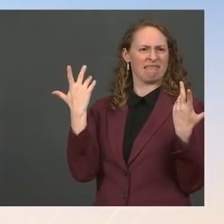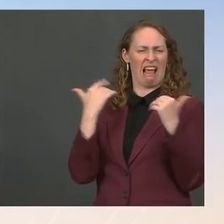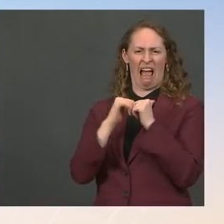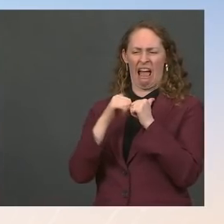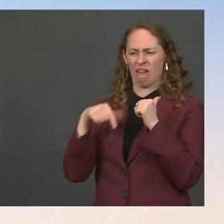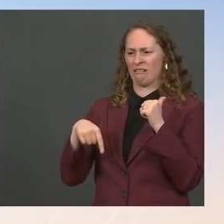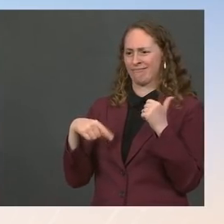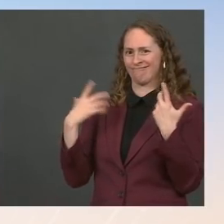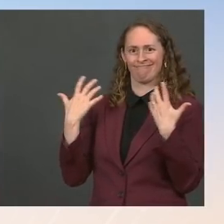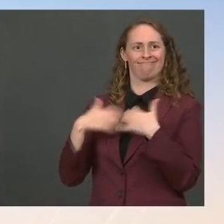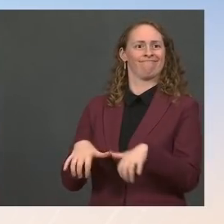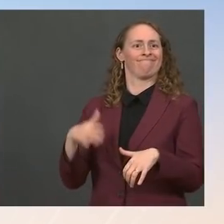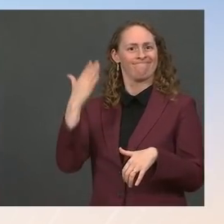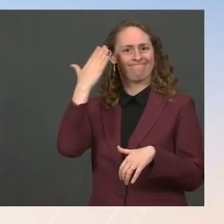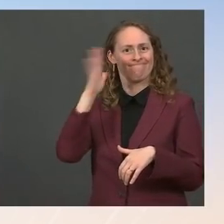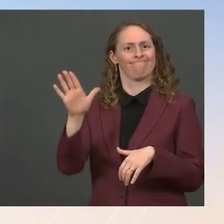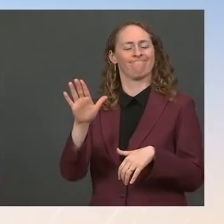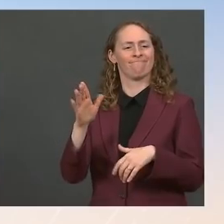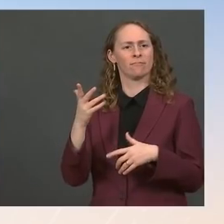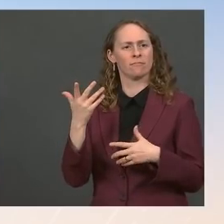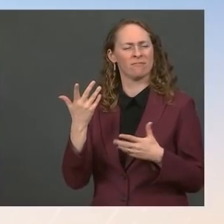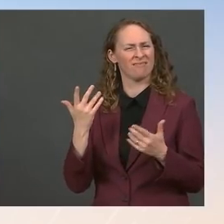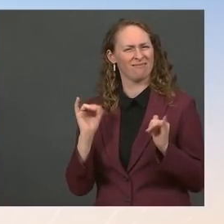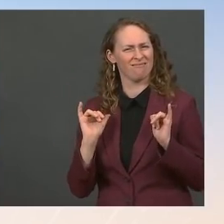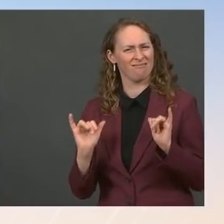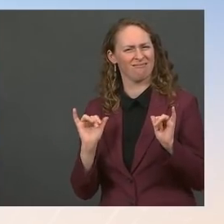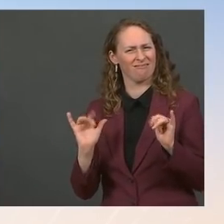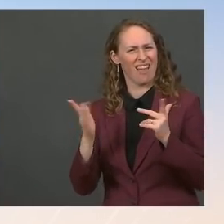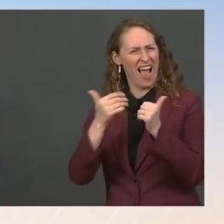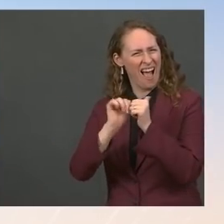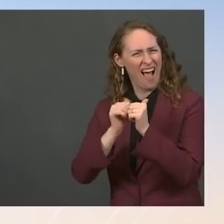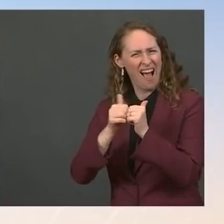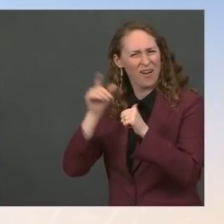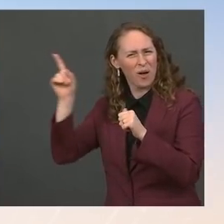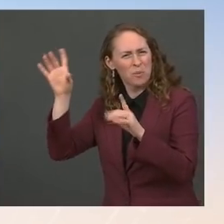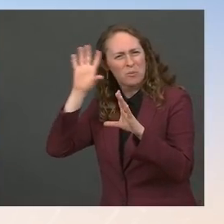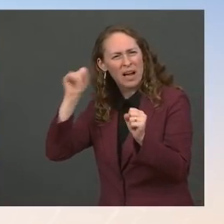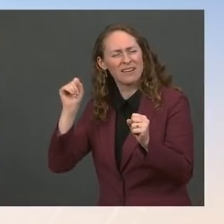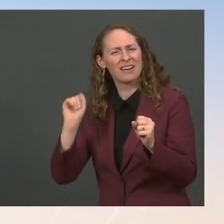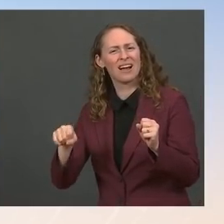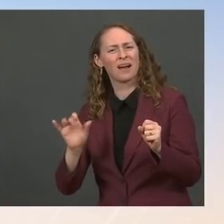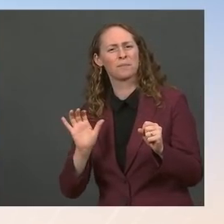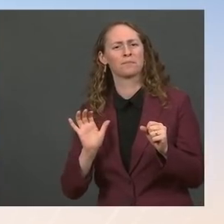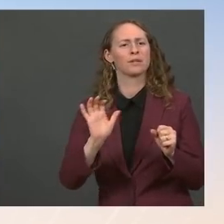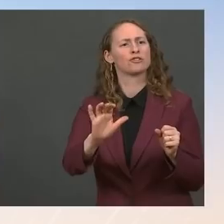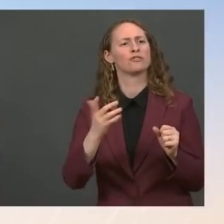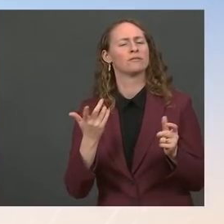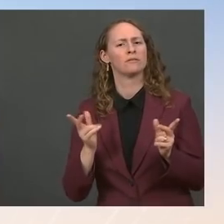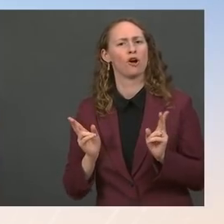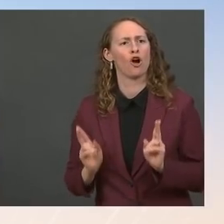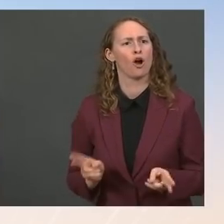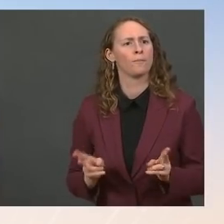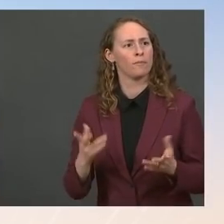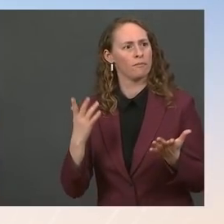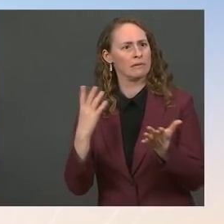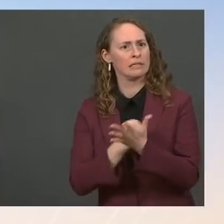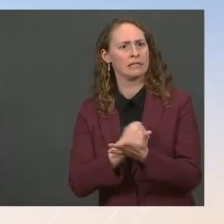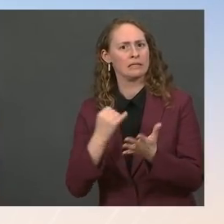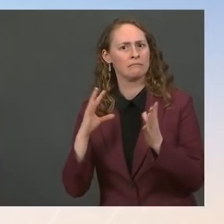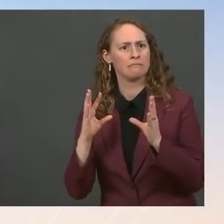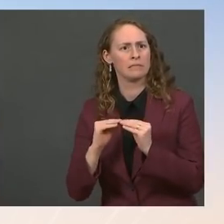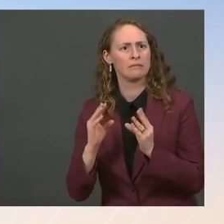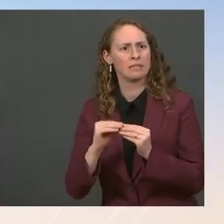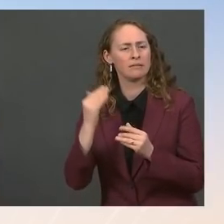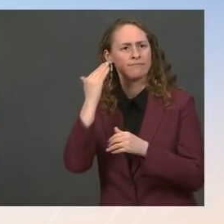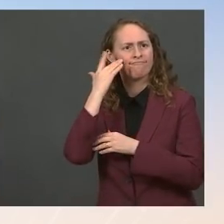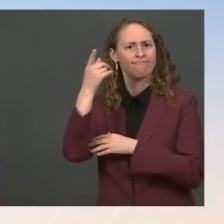than you are going. How can the president press for urgency in these talks when one of the top negotiators clearly doesn't think